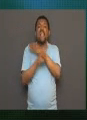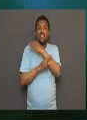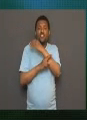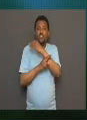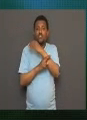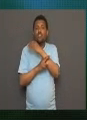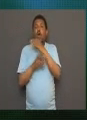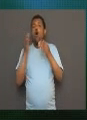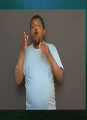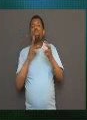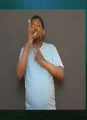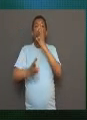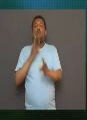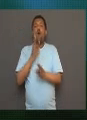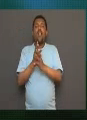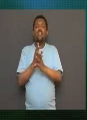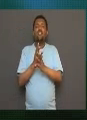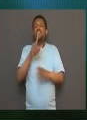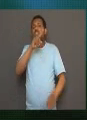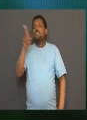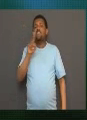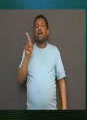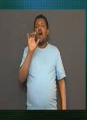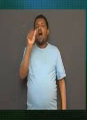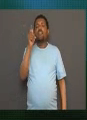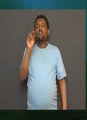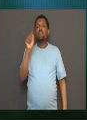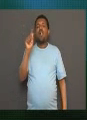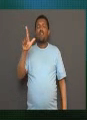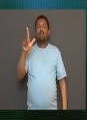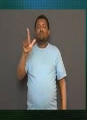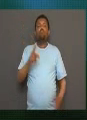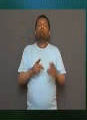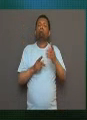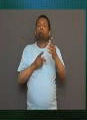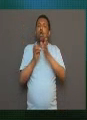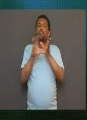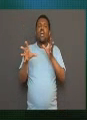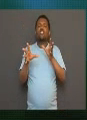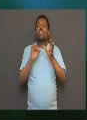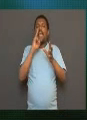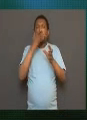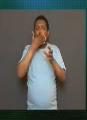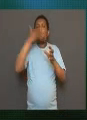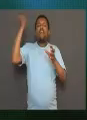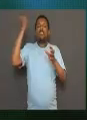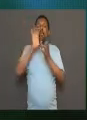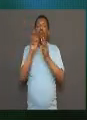regions of the world zenithal projection is best suited for